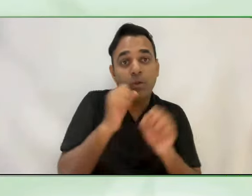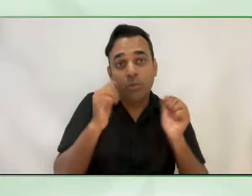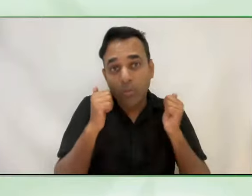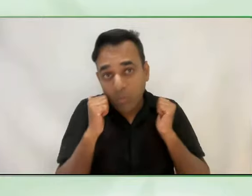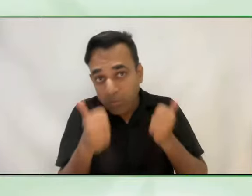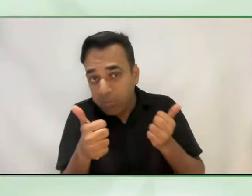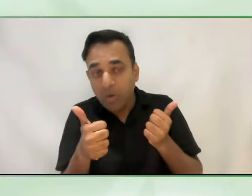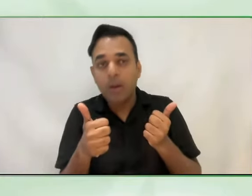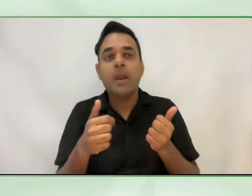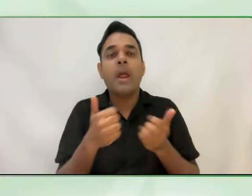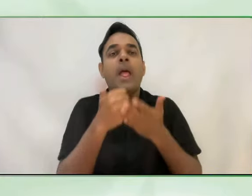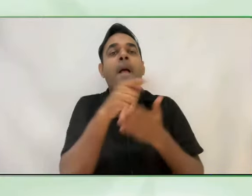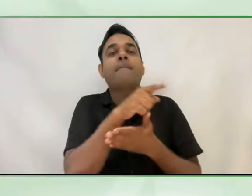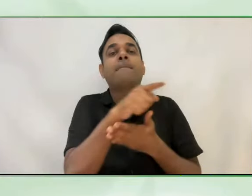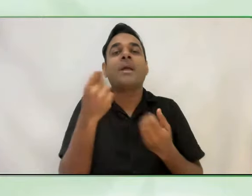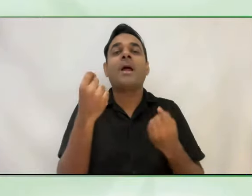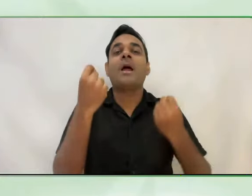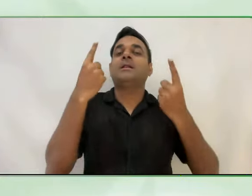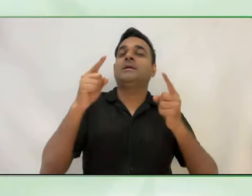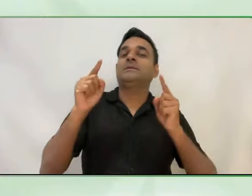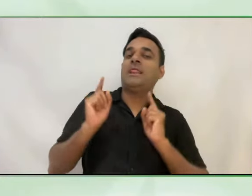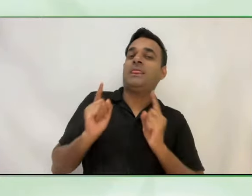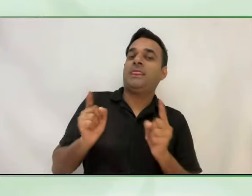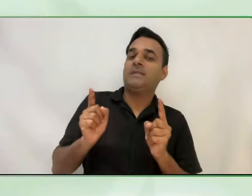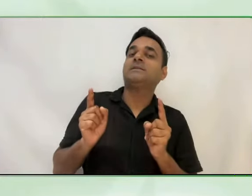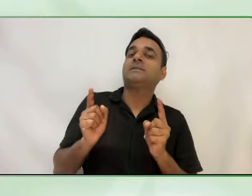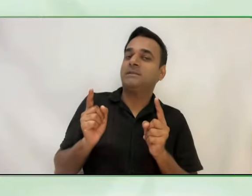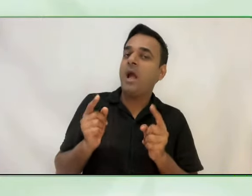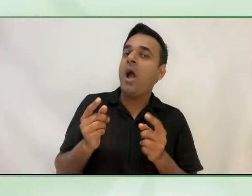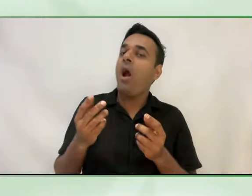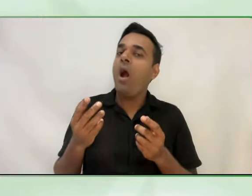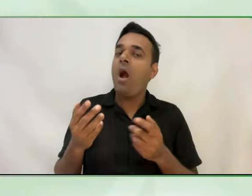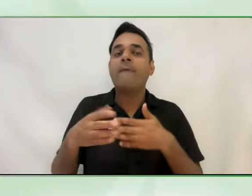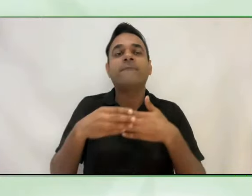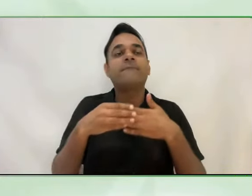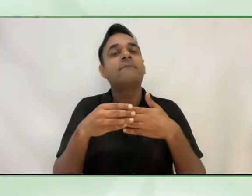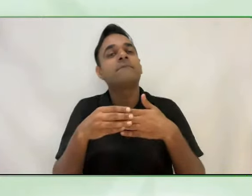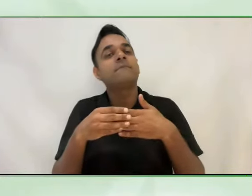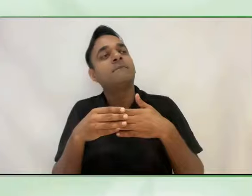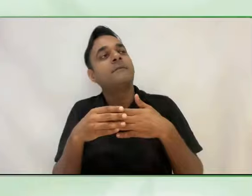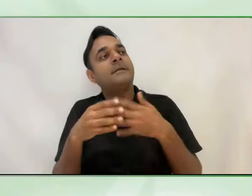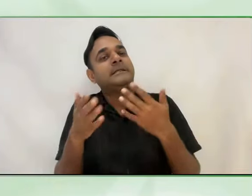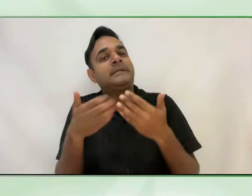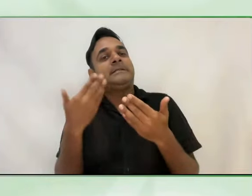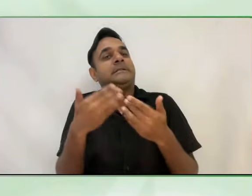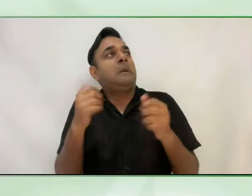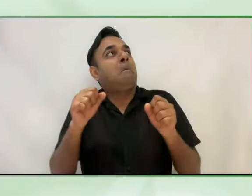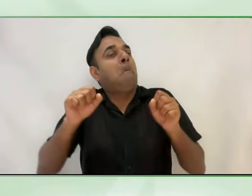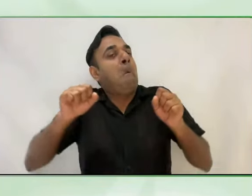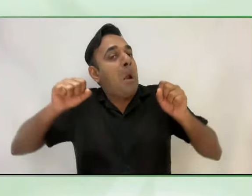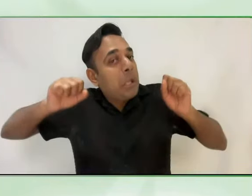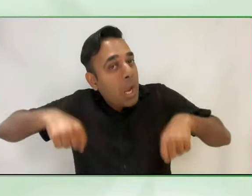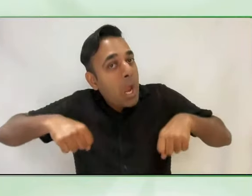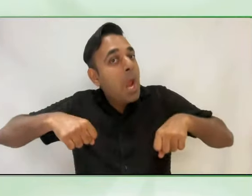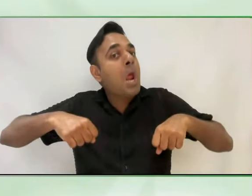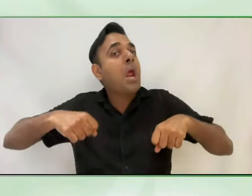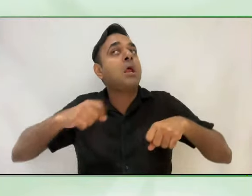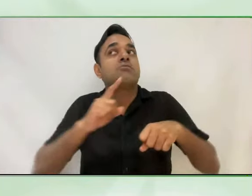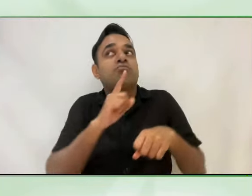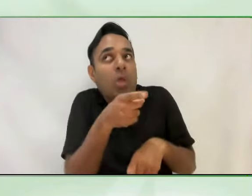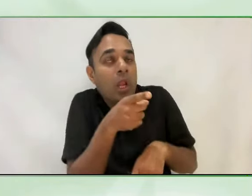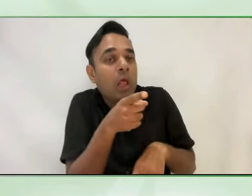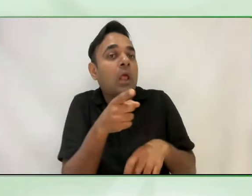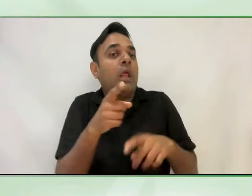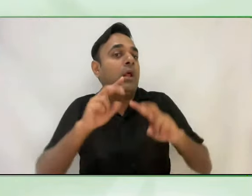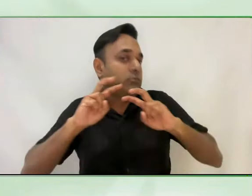that's about creating the set of solutions that work for them. And that's not that's also acknowledging that there are autistic people for